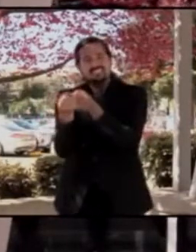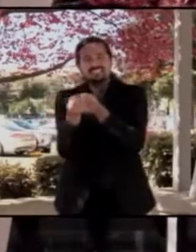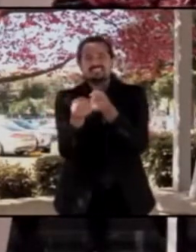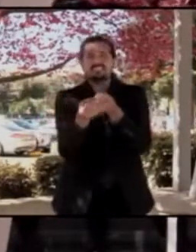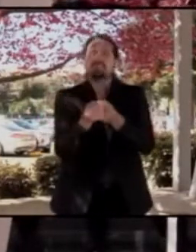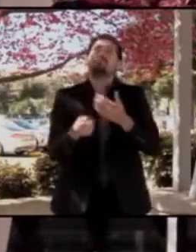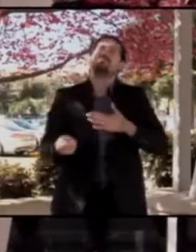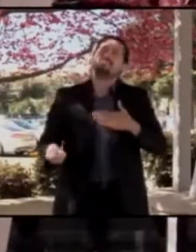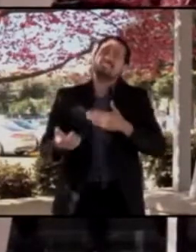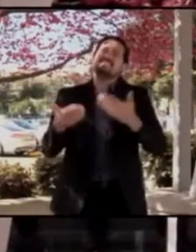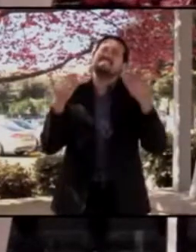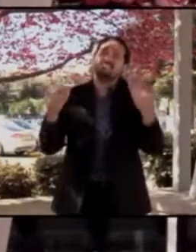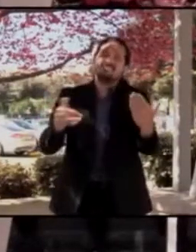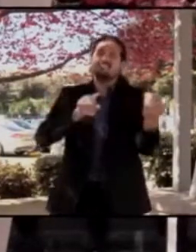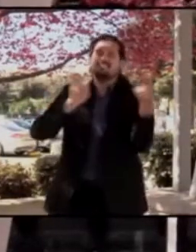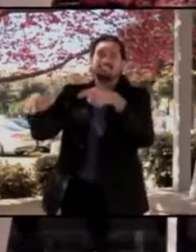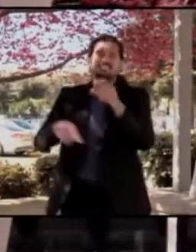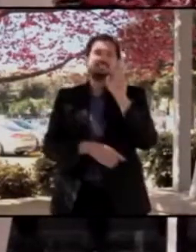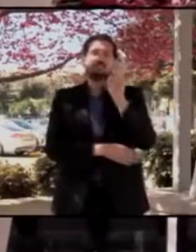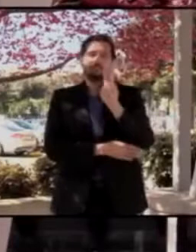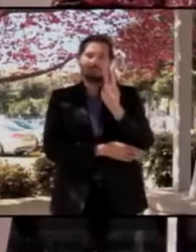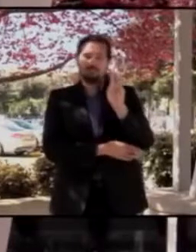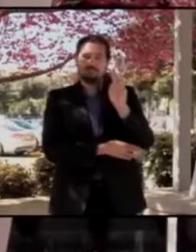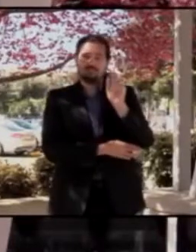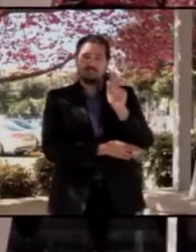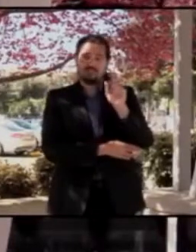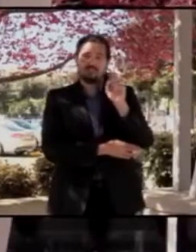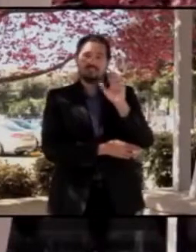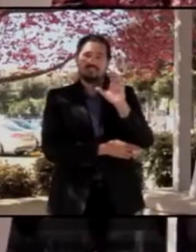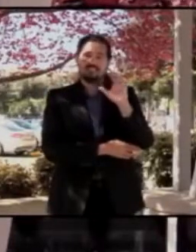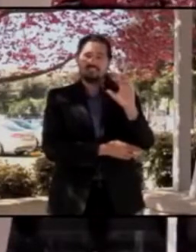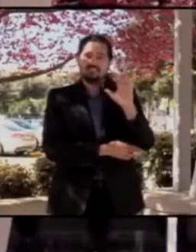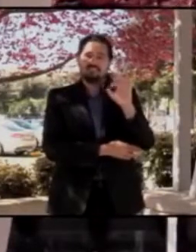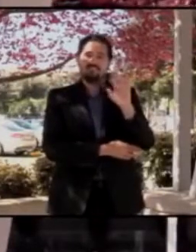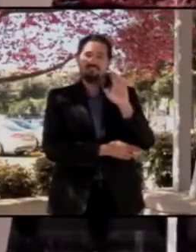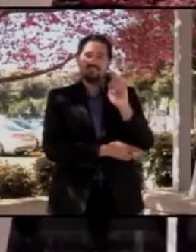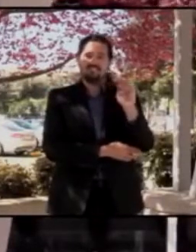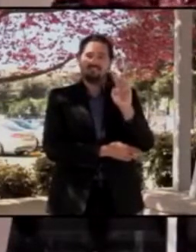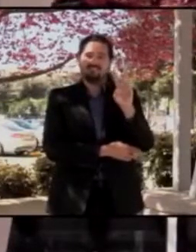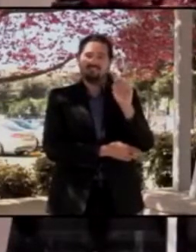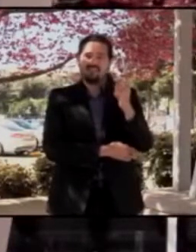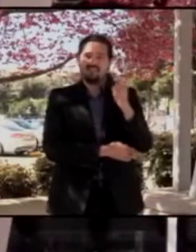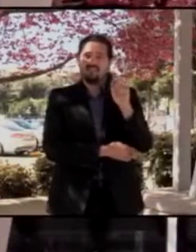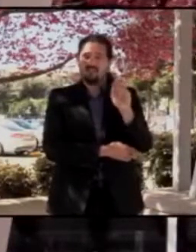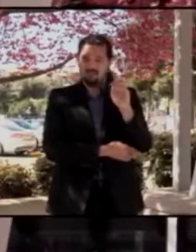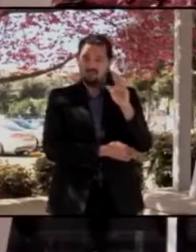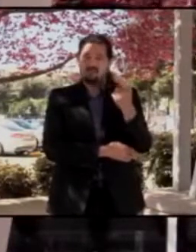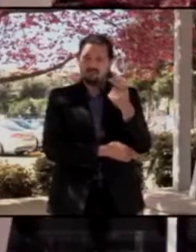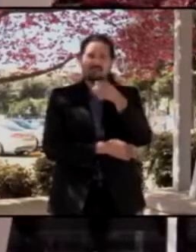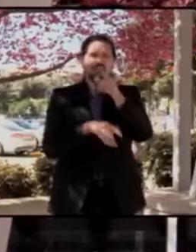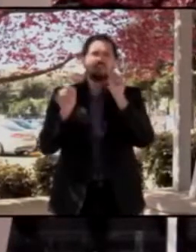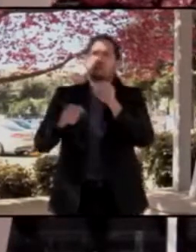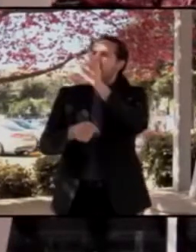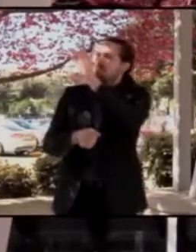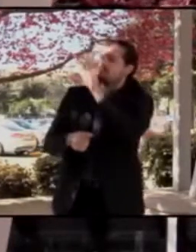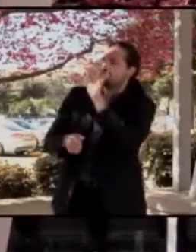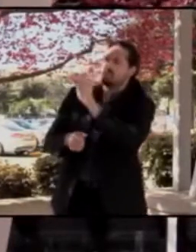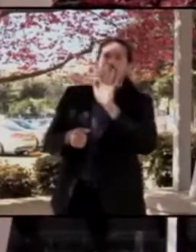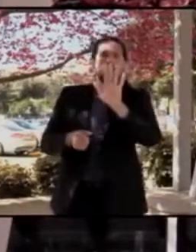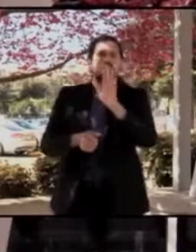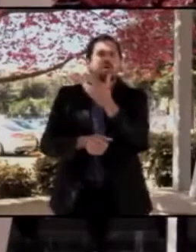sccfreevax.org, and look for your provider or pick any providers, as we have a no wrong door policy.